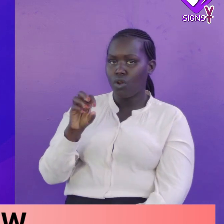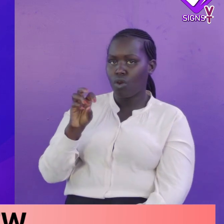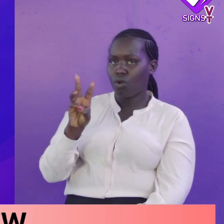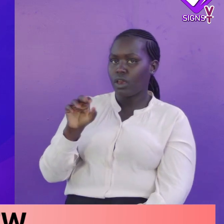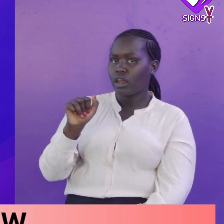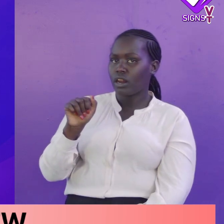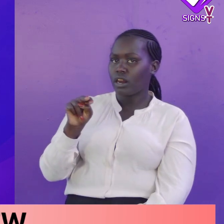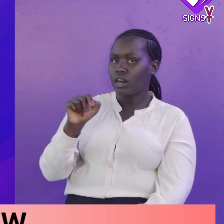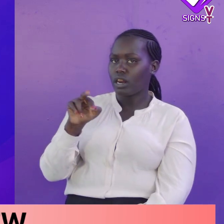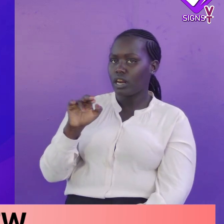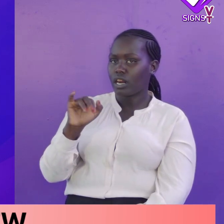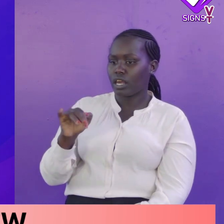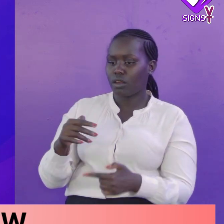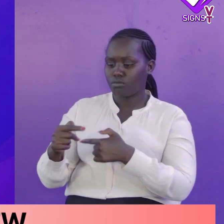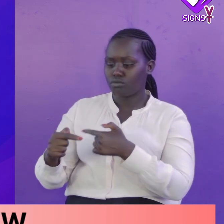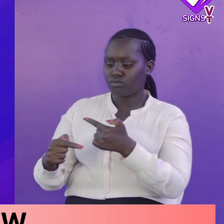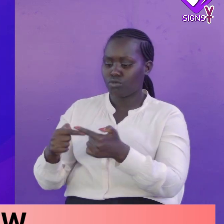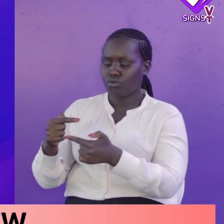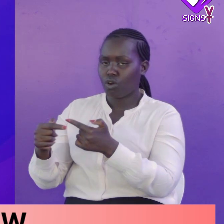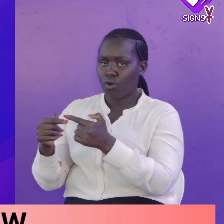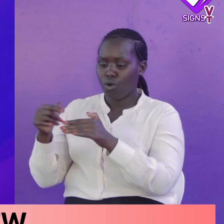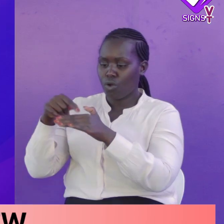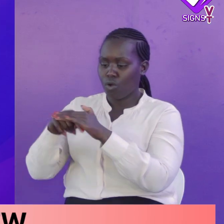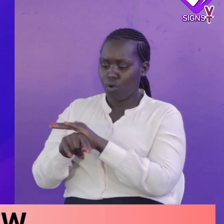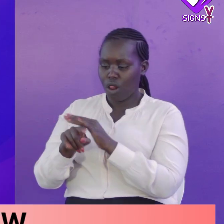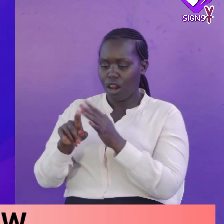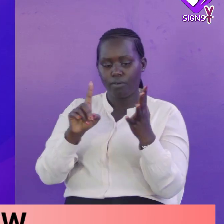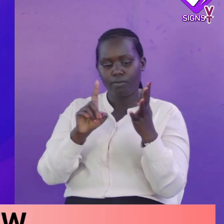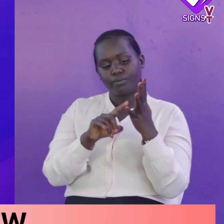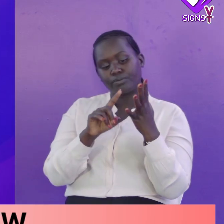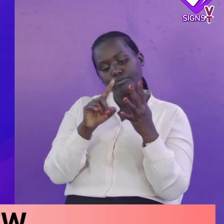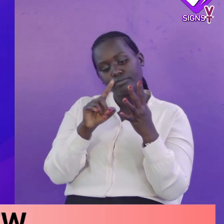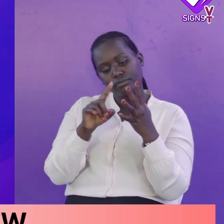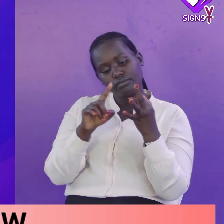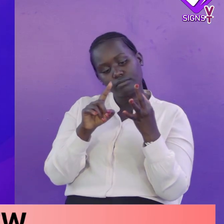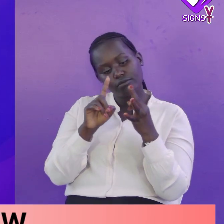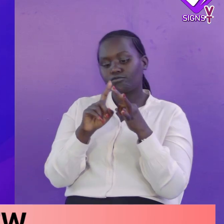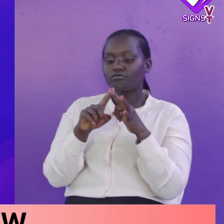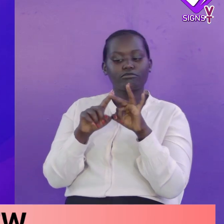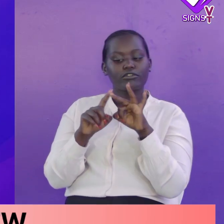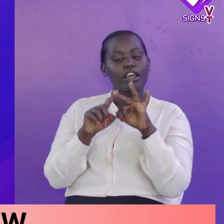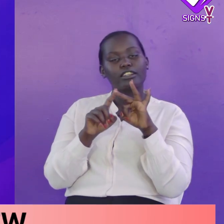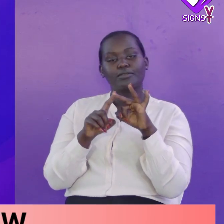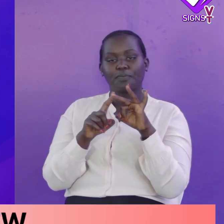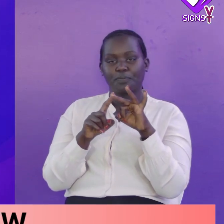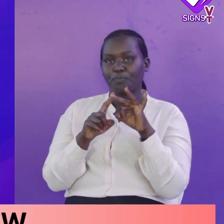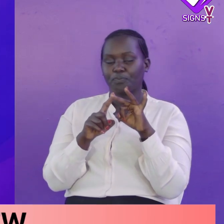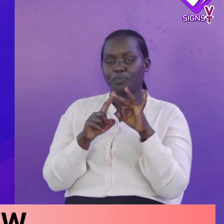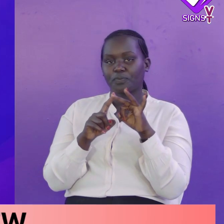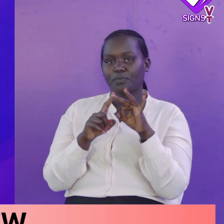really well, progressive ball. Fourth thing, no, or third, I'm not on the fourth. Third thing